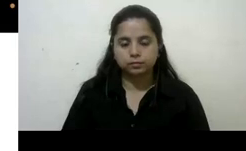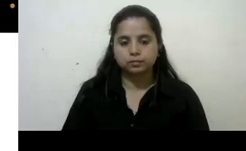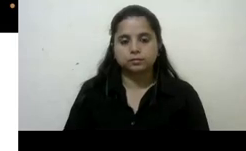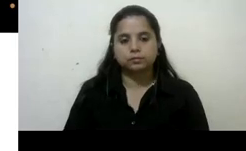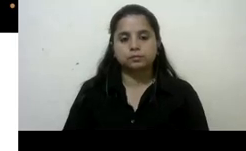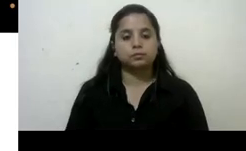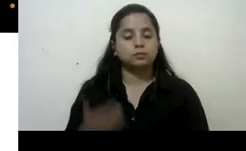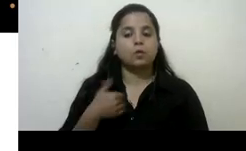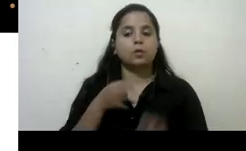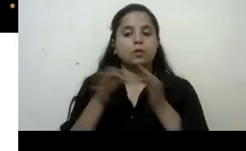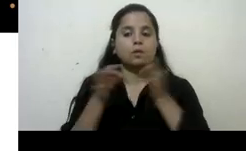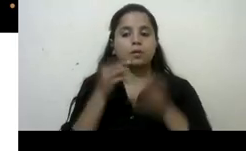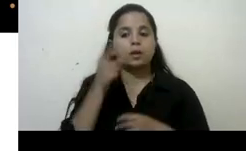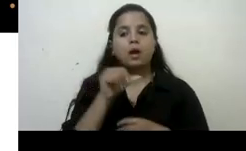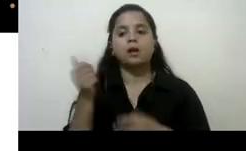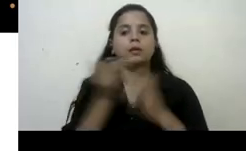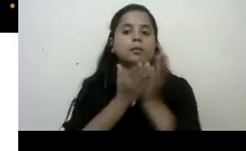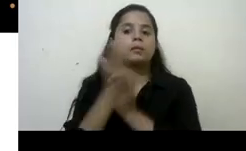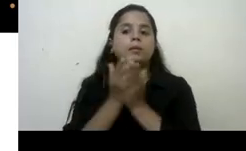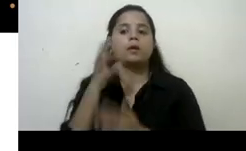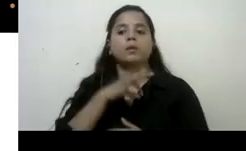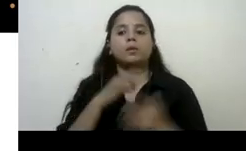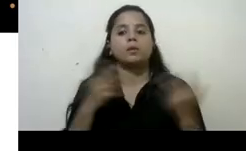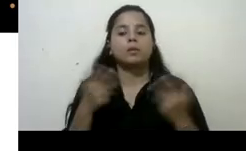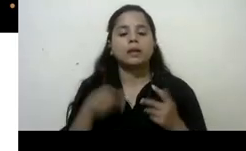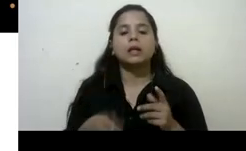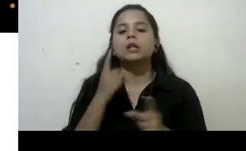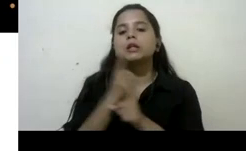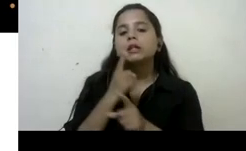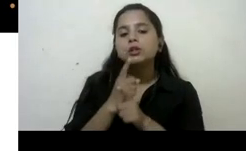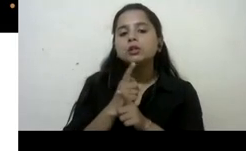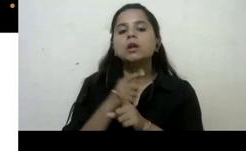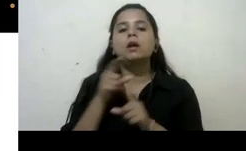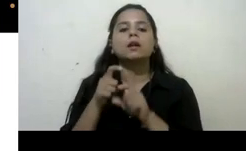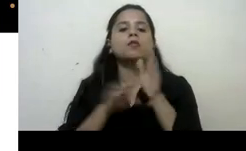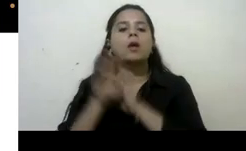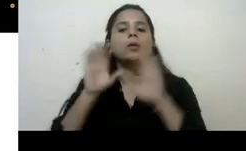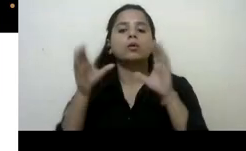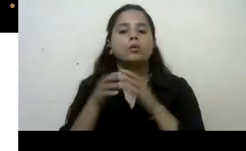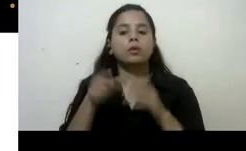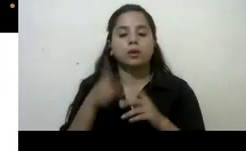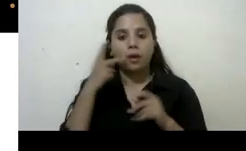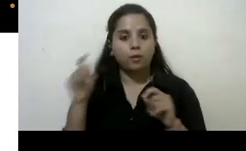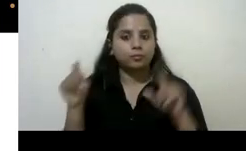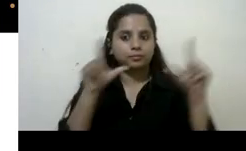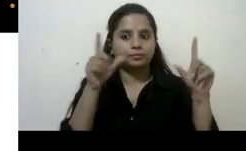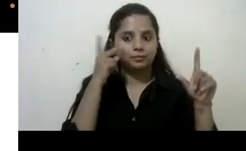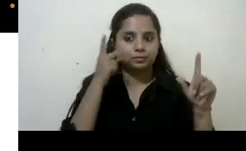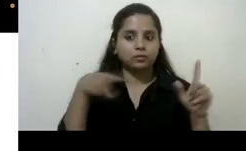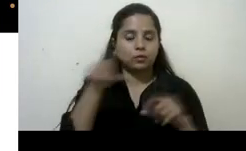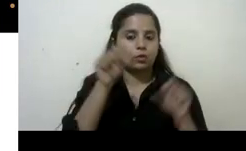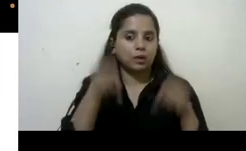We will explore what are the various benefits of teacher development group. On your screen, you can